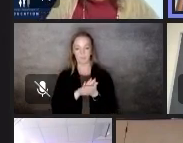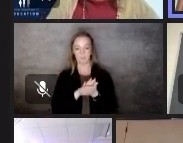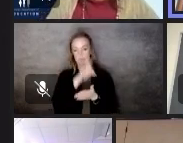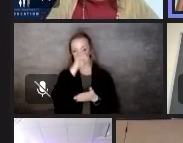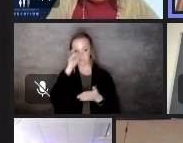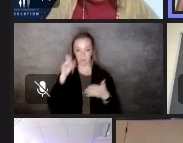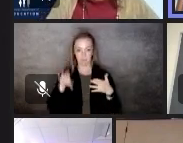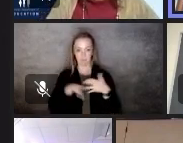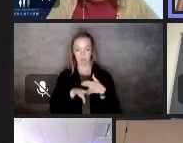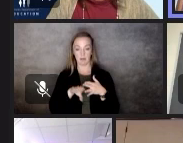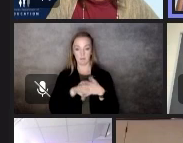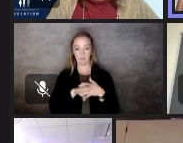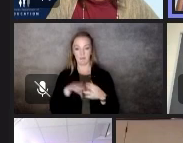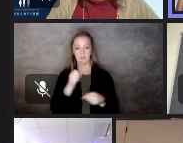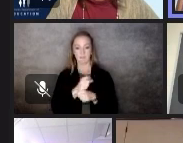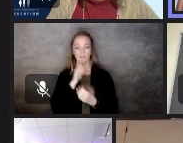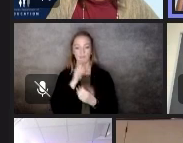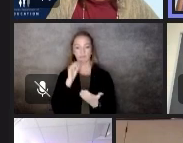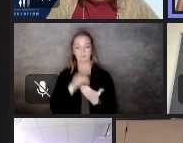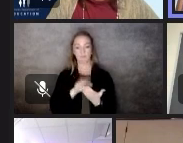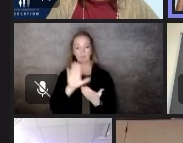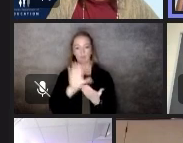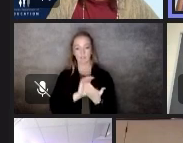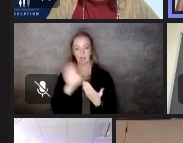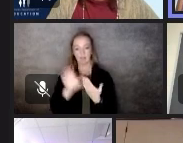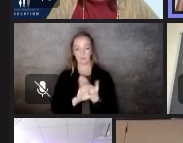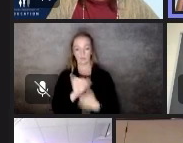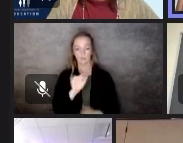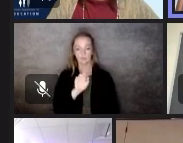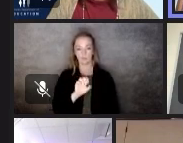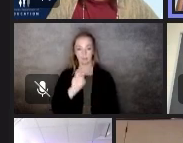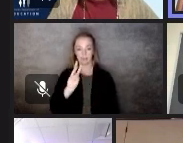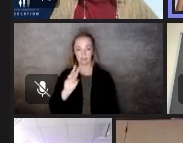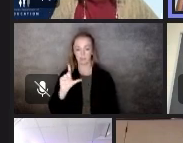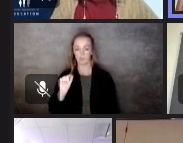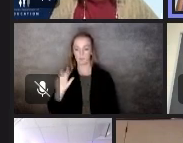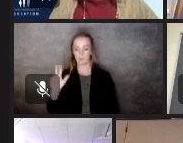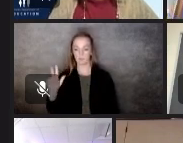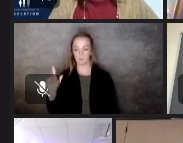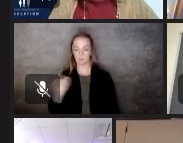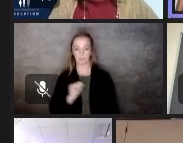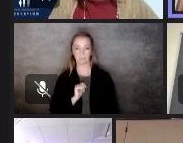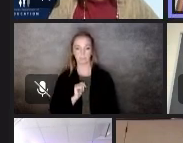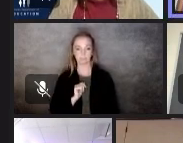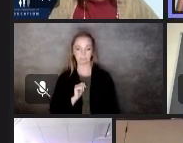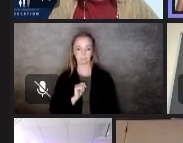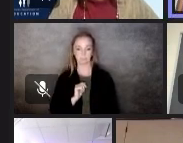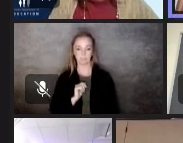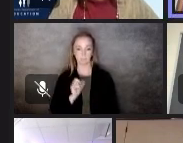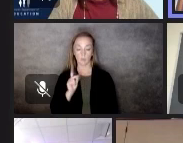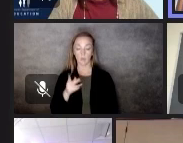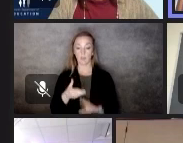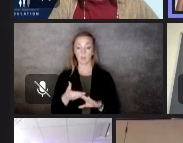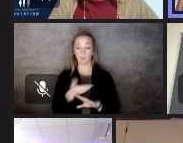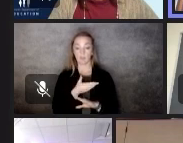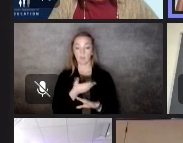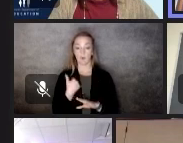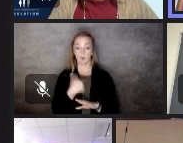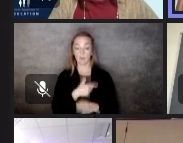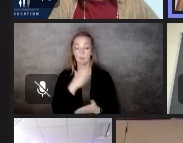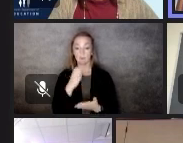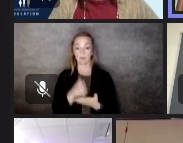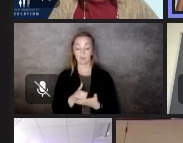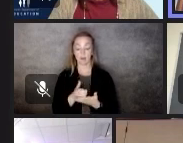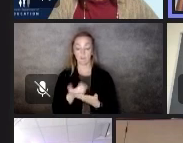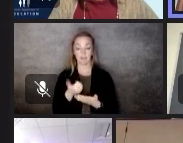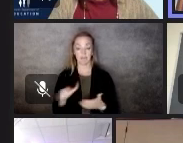you put that on your calendar as well, June the 6th, 2023. All right, before we adjourn, does anybody have any